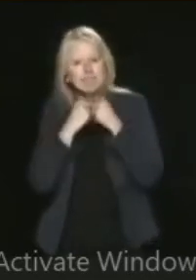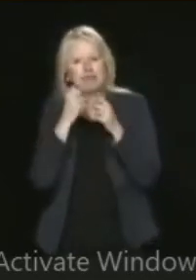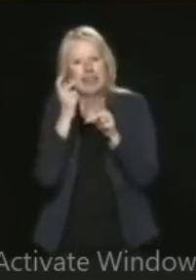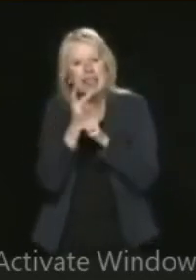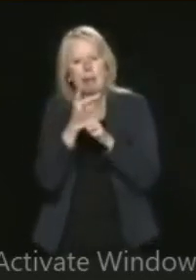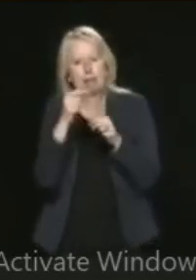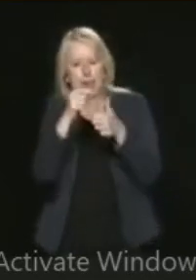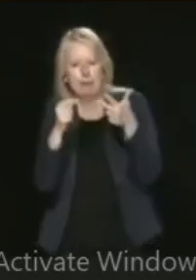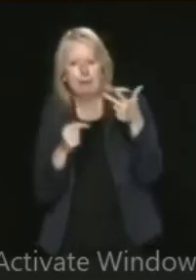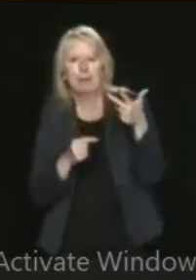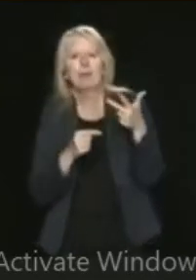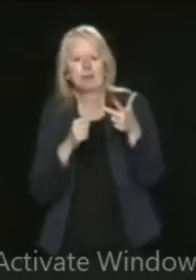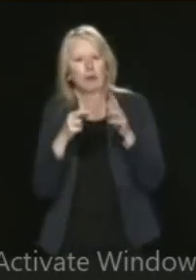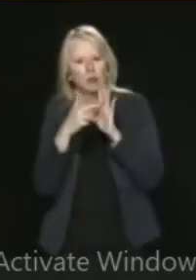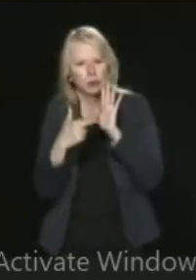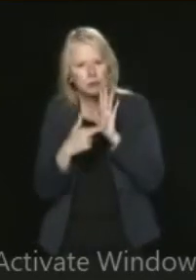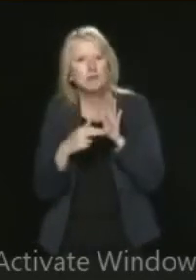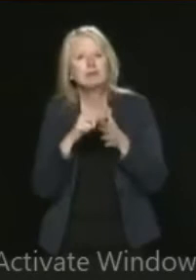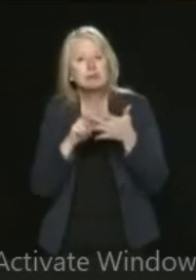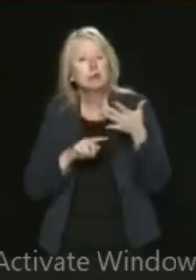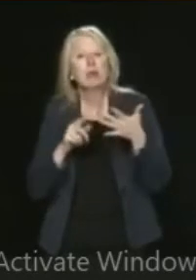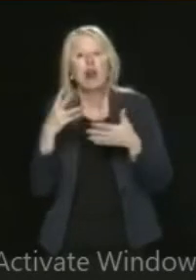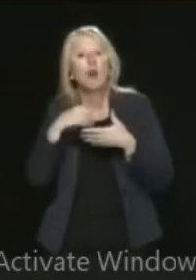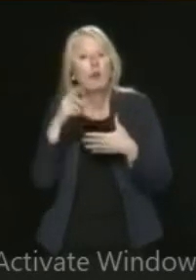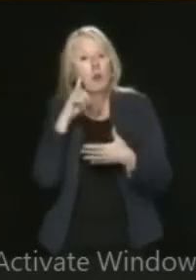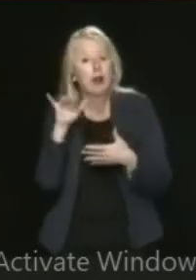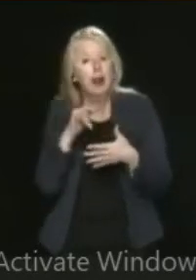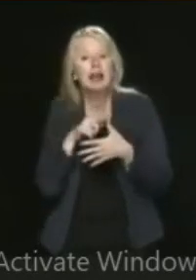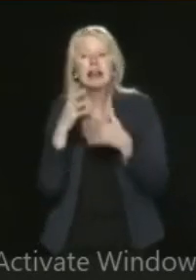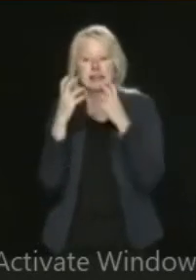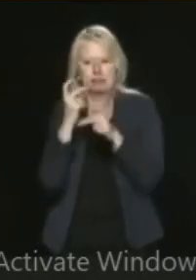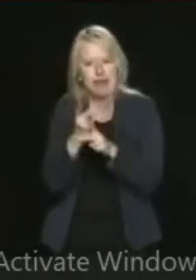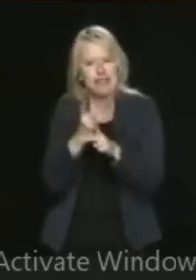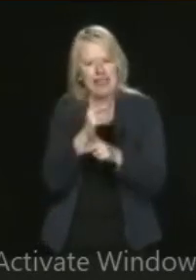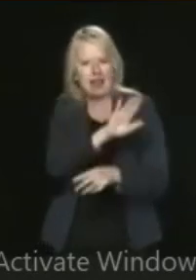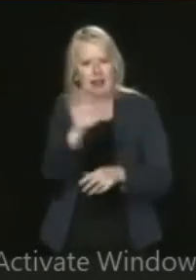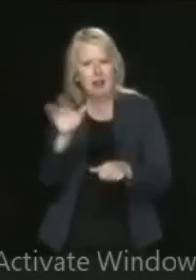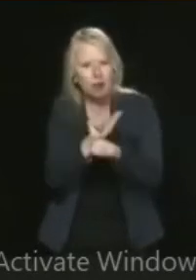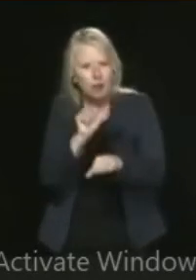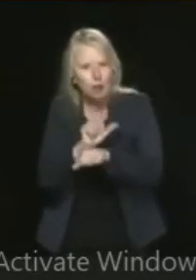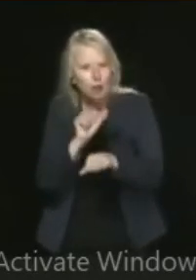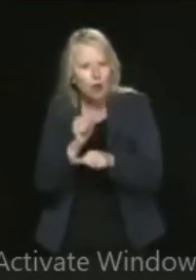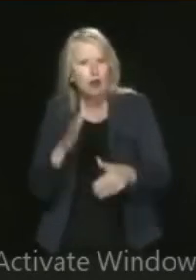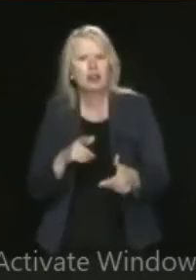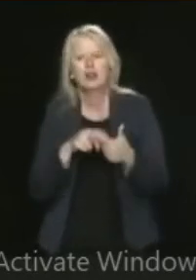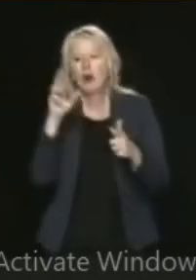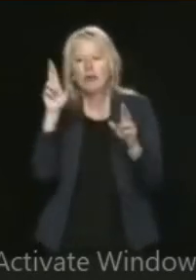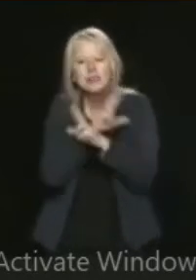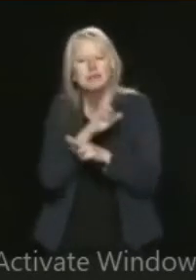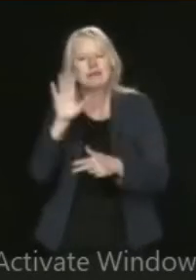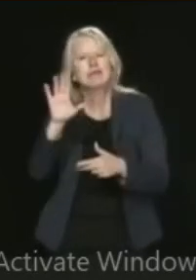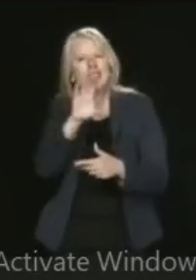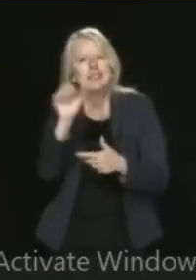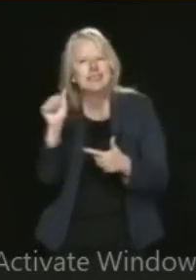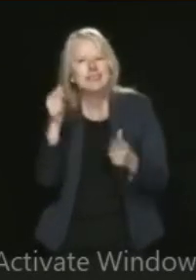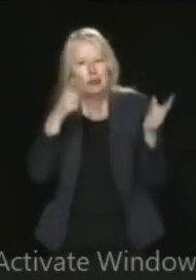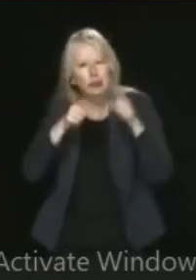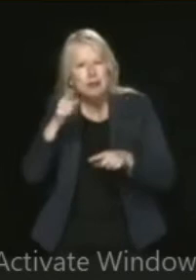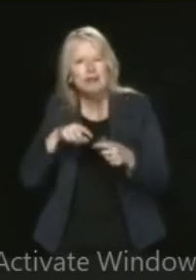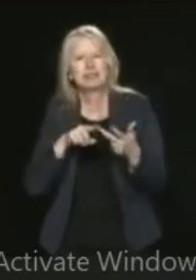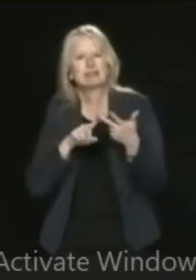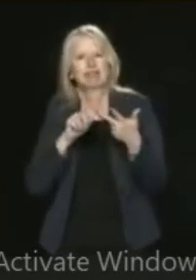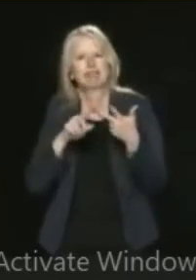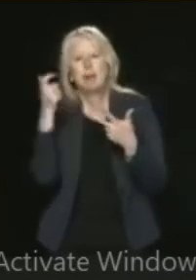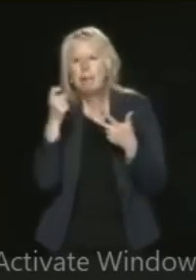commitments. Those include maintaining jobs and investment, respecting collective agreements and pension obligations,